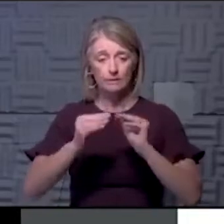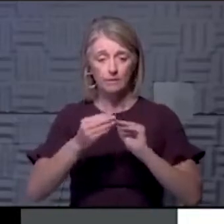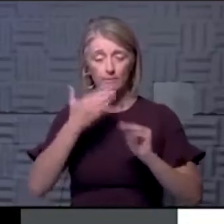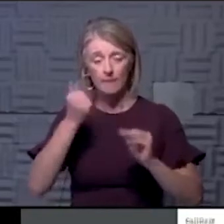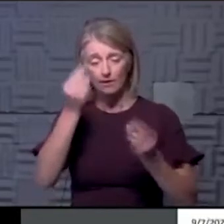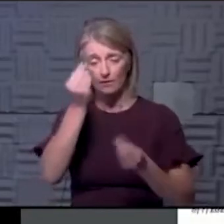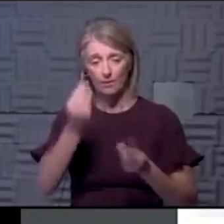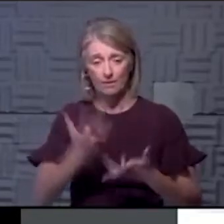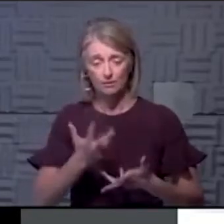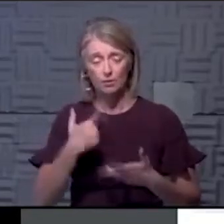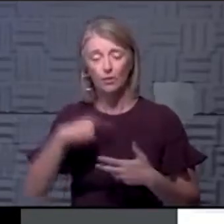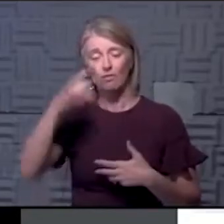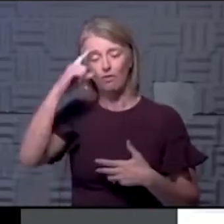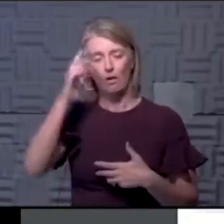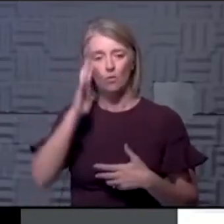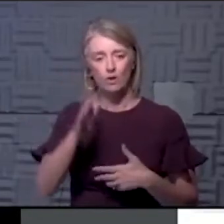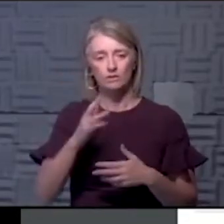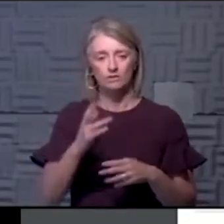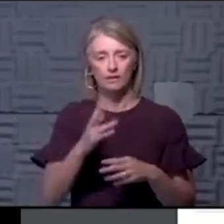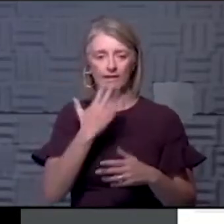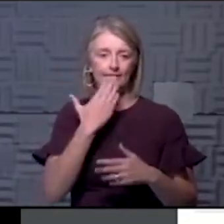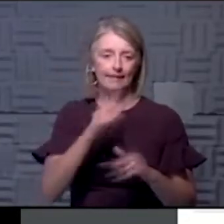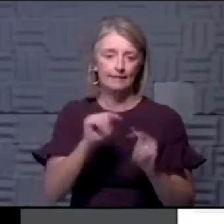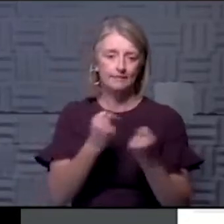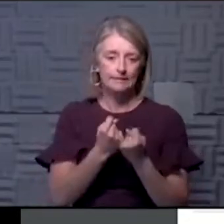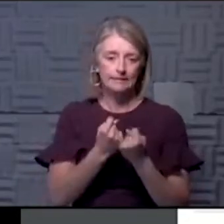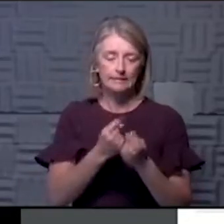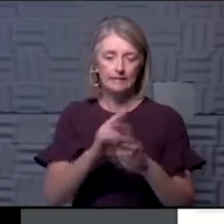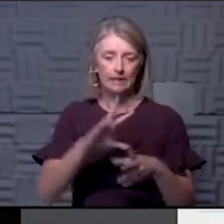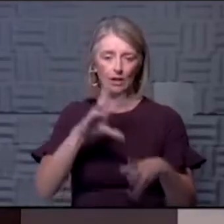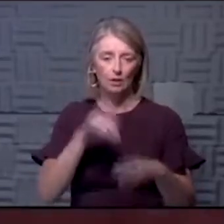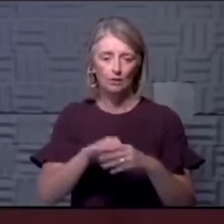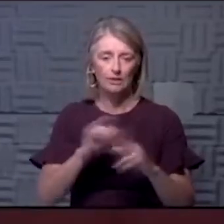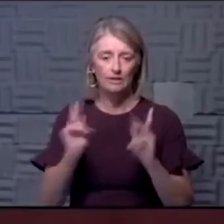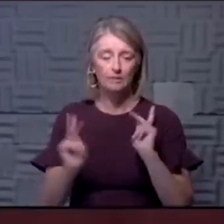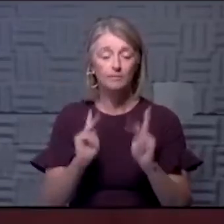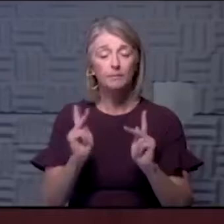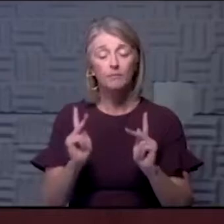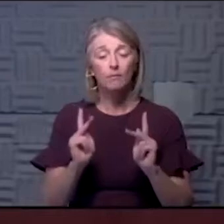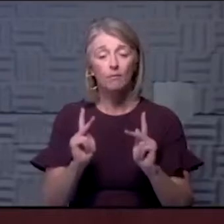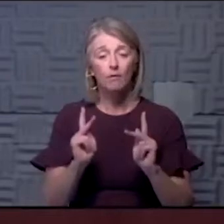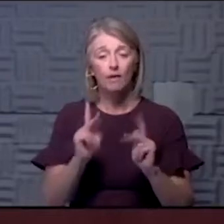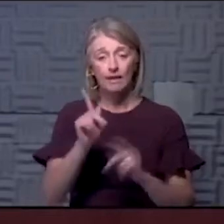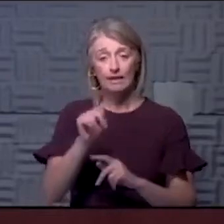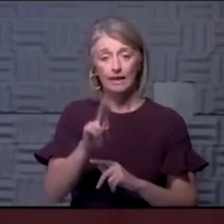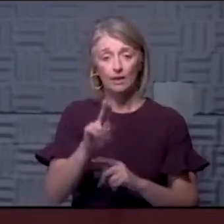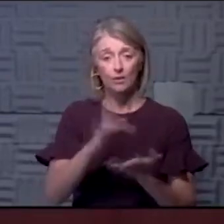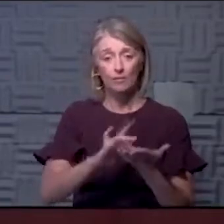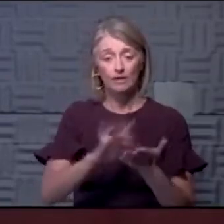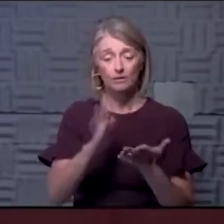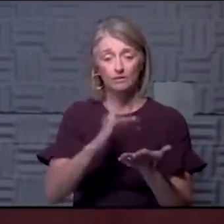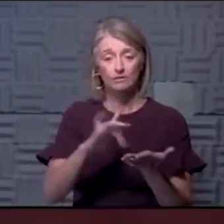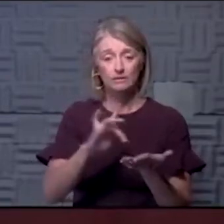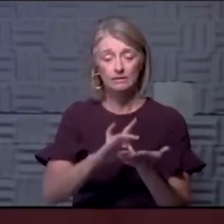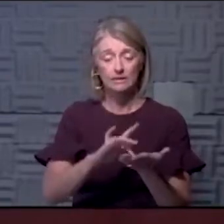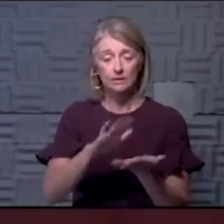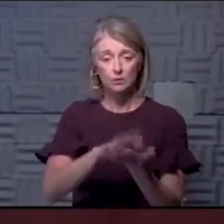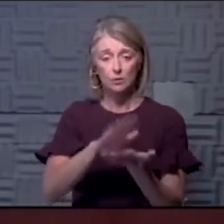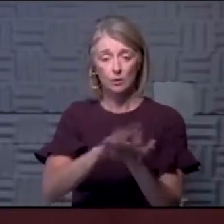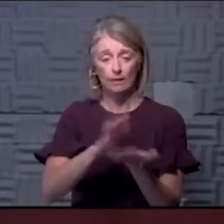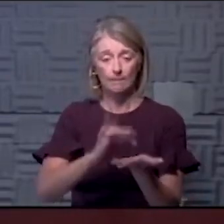us better information. So thanks to the team, including the folks at KU Medical Center and in the School of